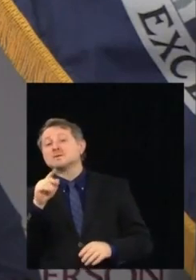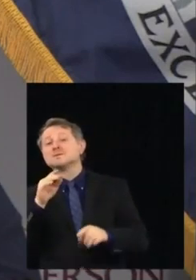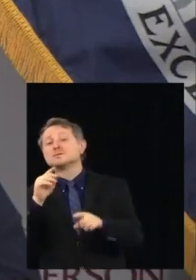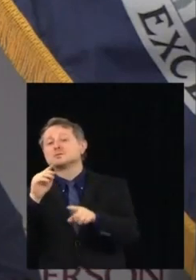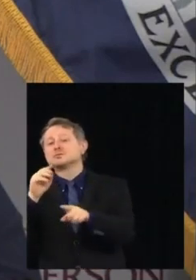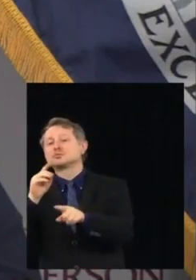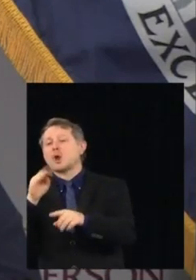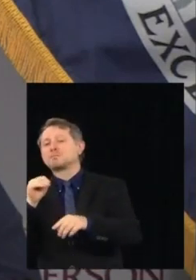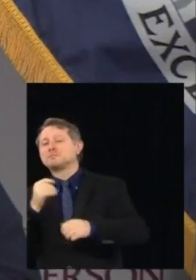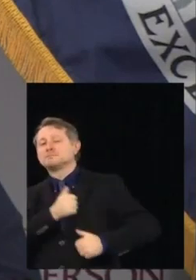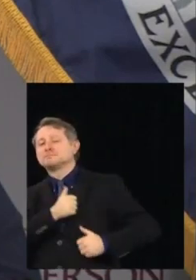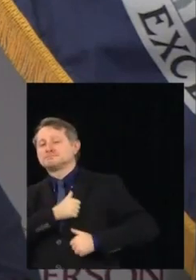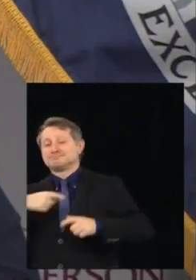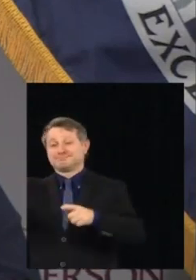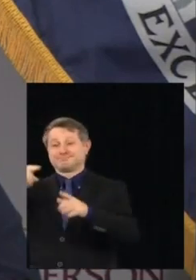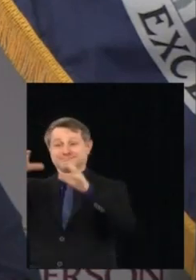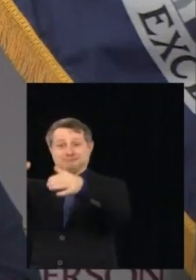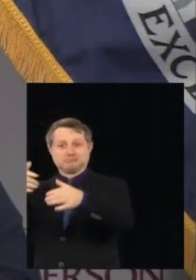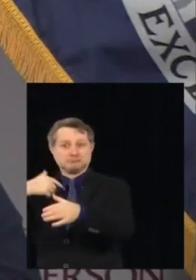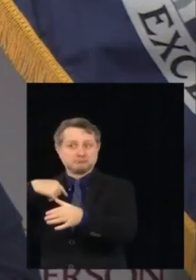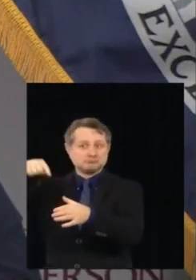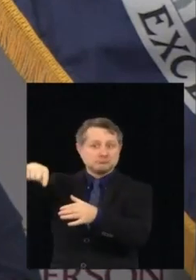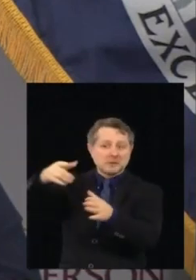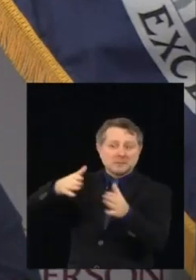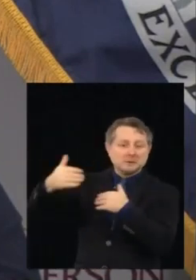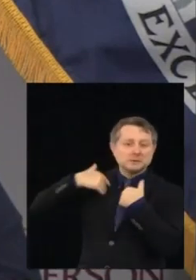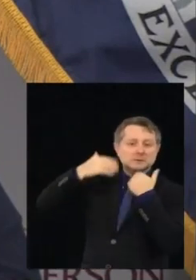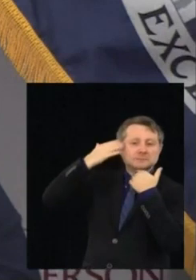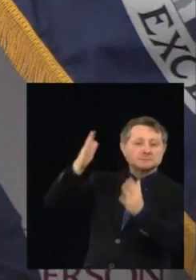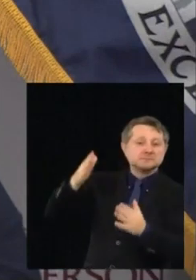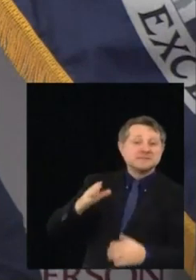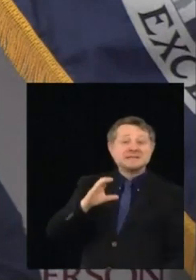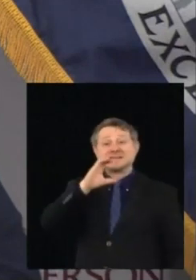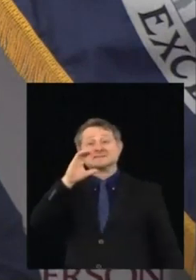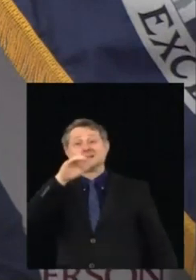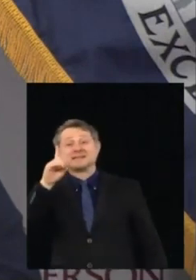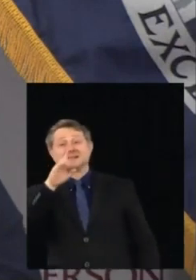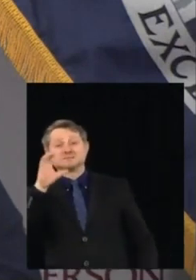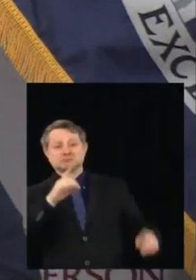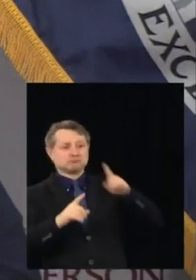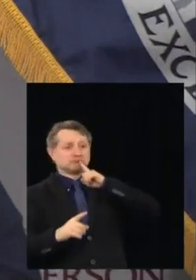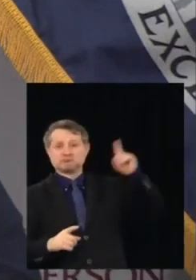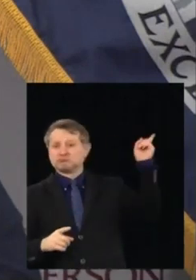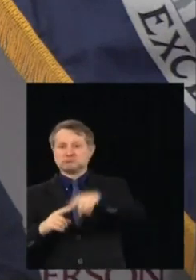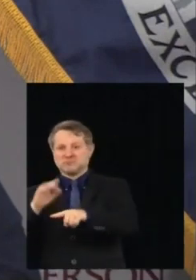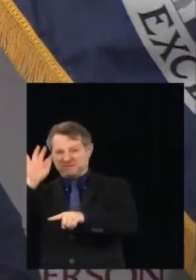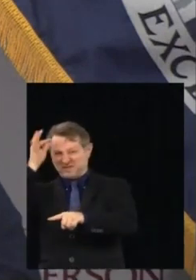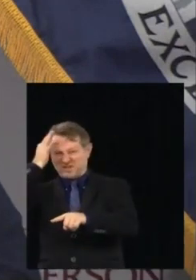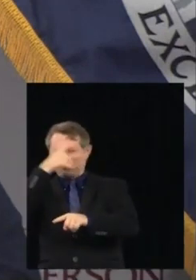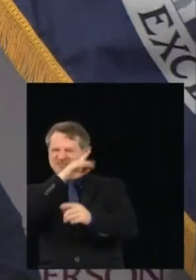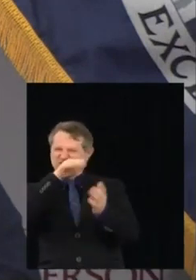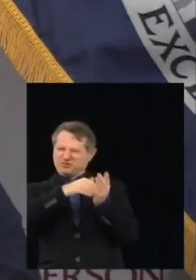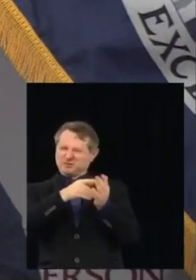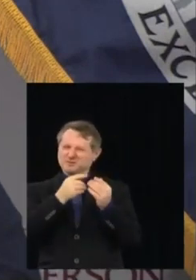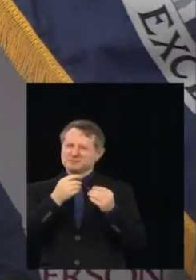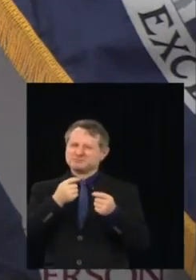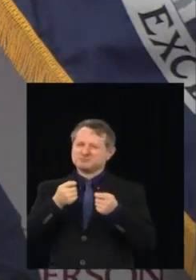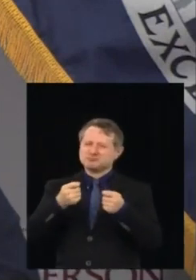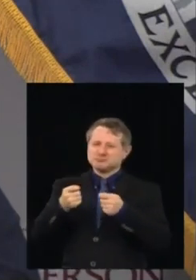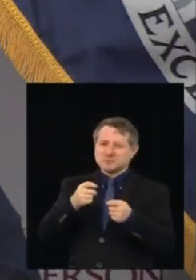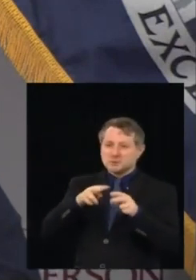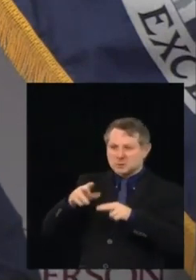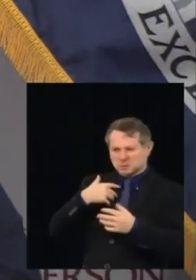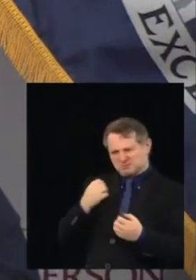guidelines that said, the federal government said, but this is a federal government that's very aggressive about getting the economy